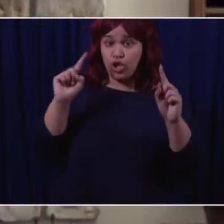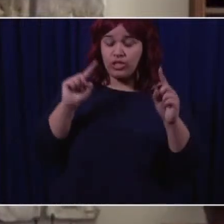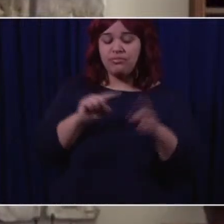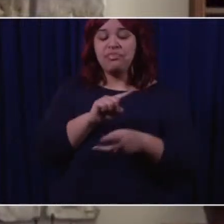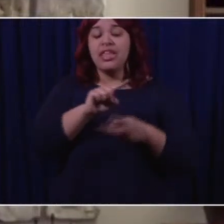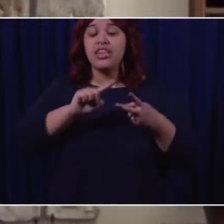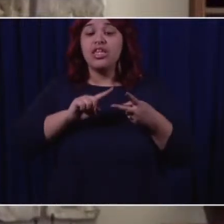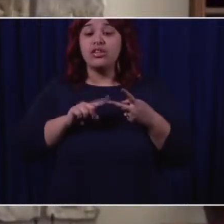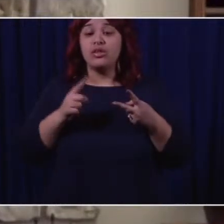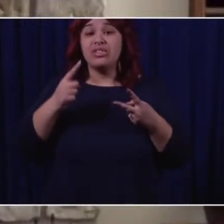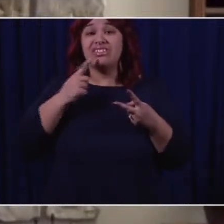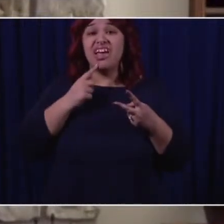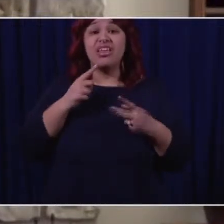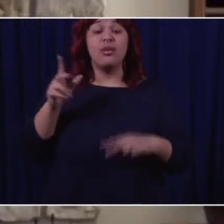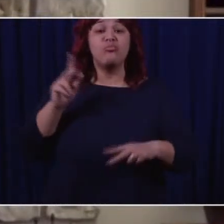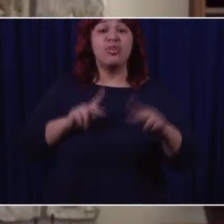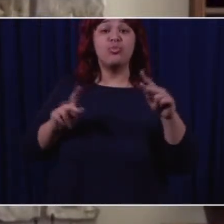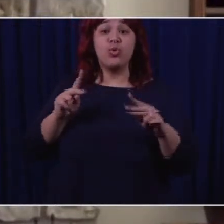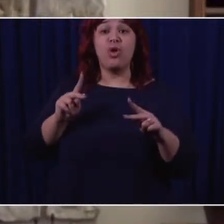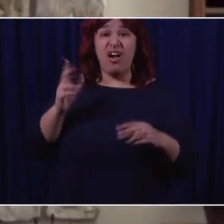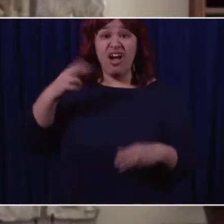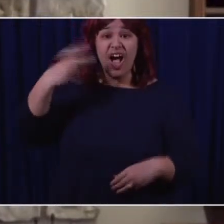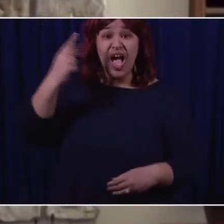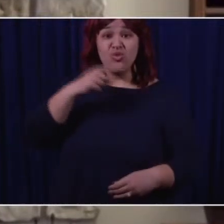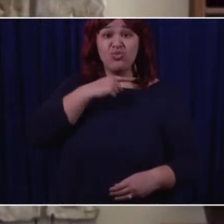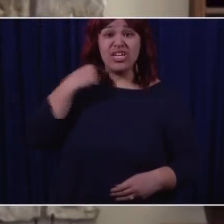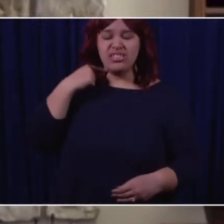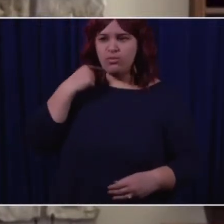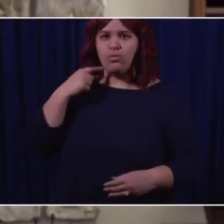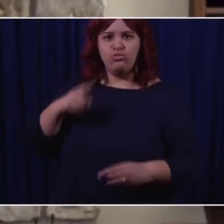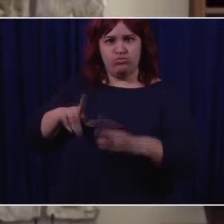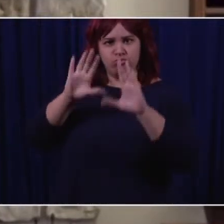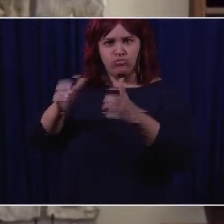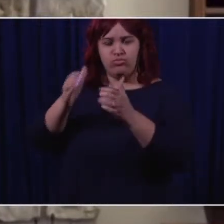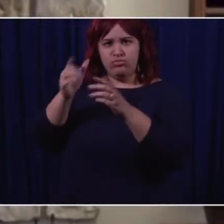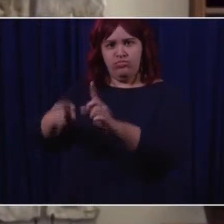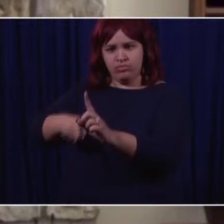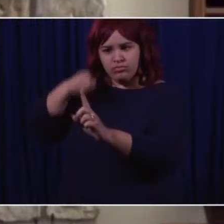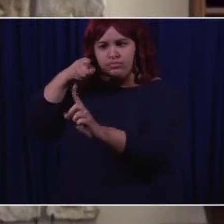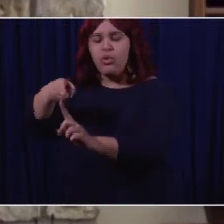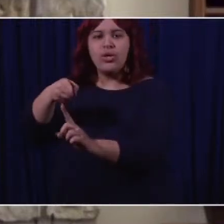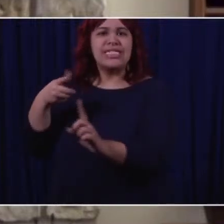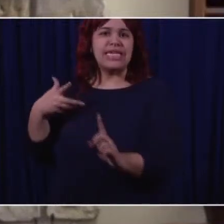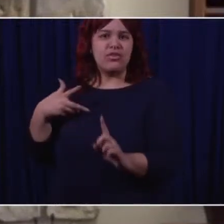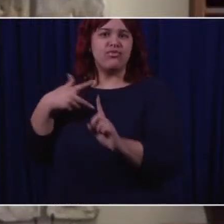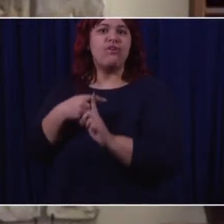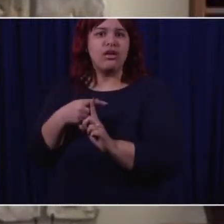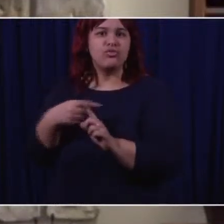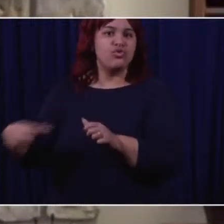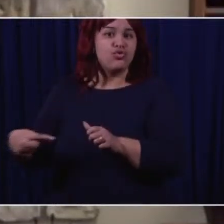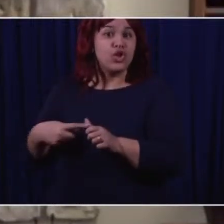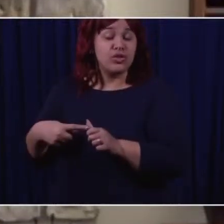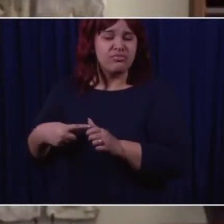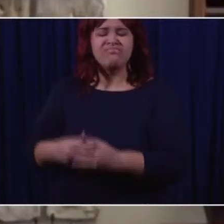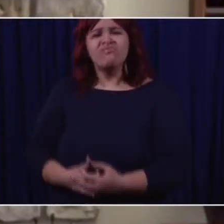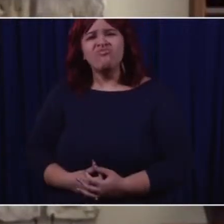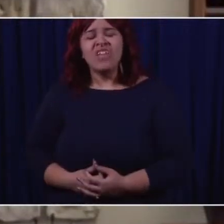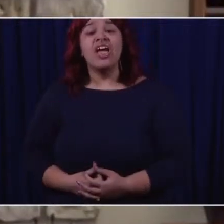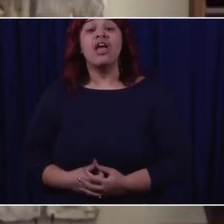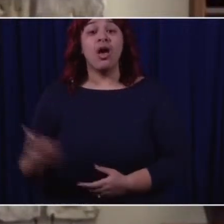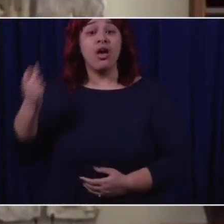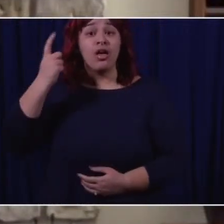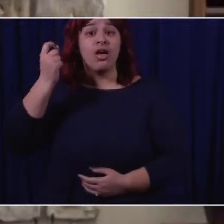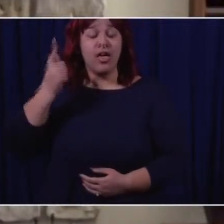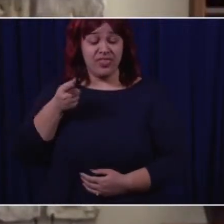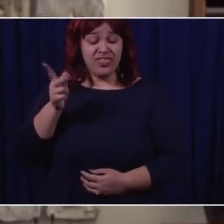are vulnerable people in Ohio who aren't hospitalized, who feel they're just as at risk, and they say it's infuriating that they're being left